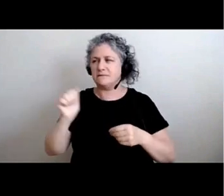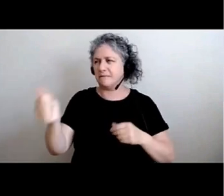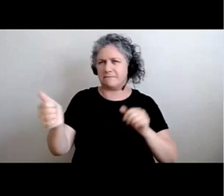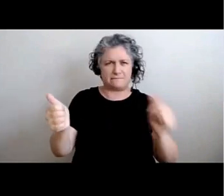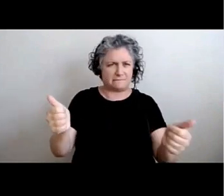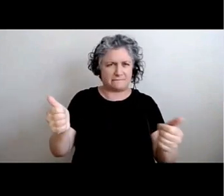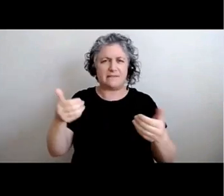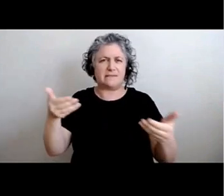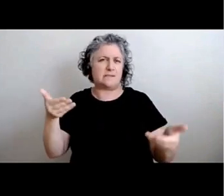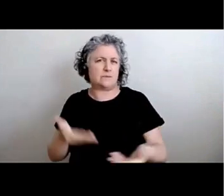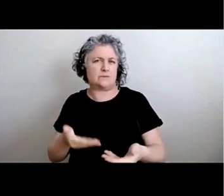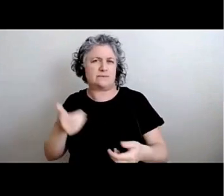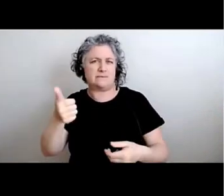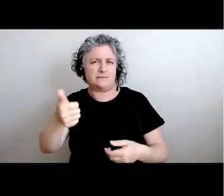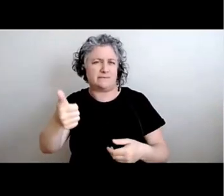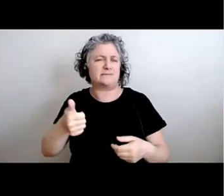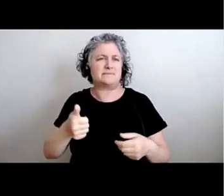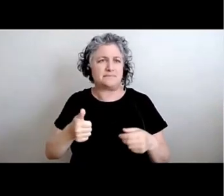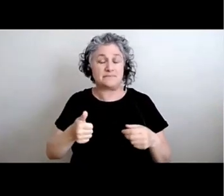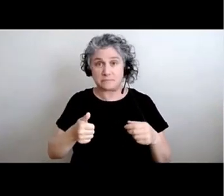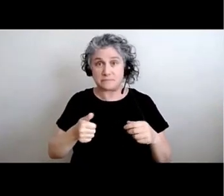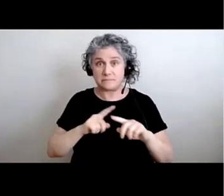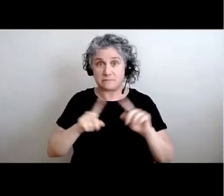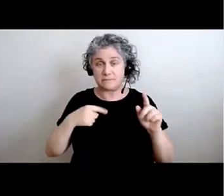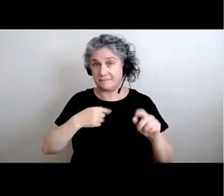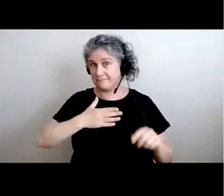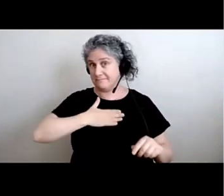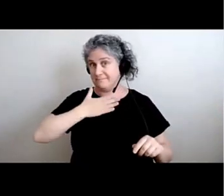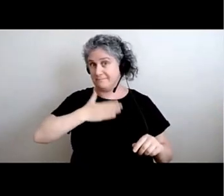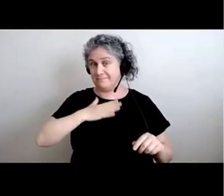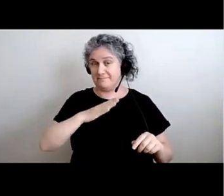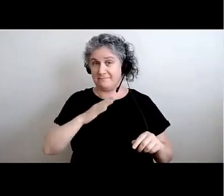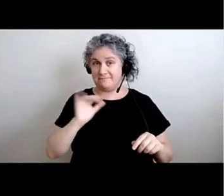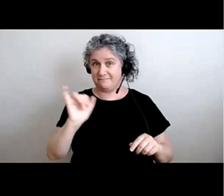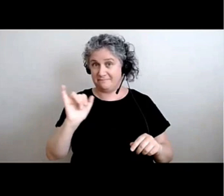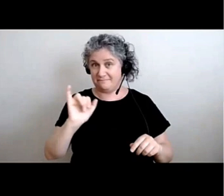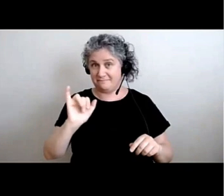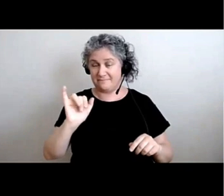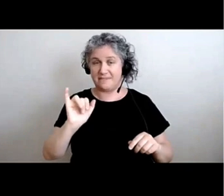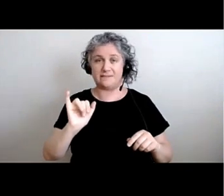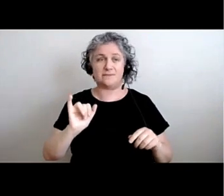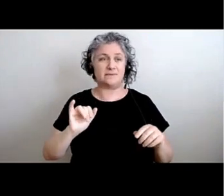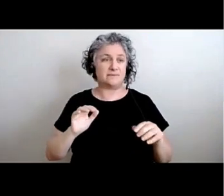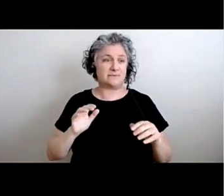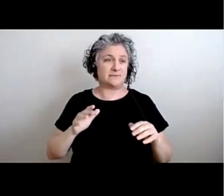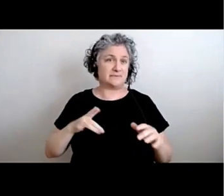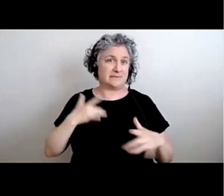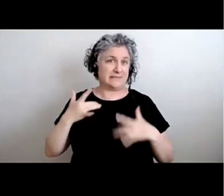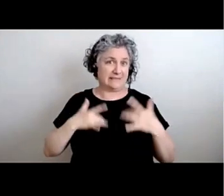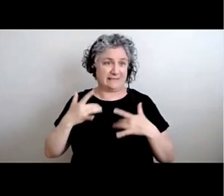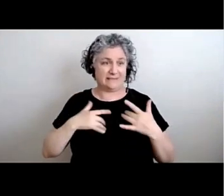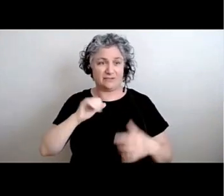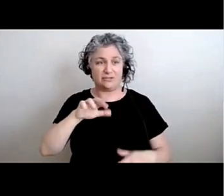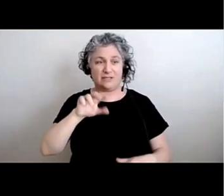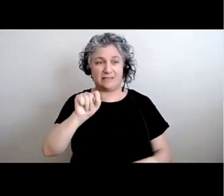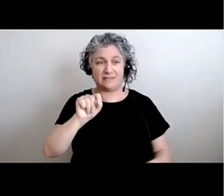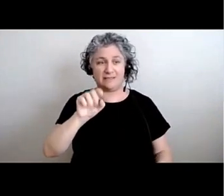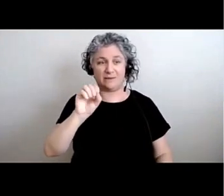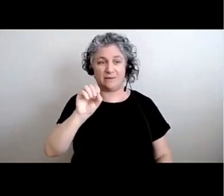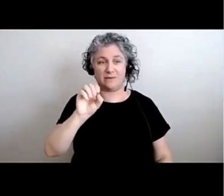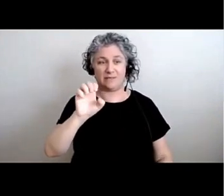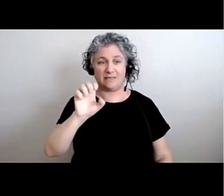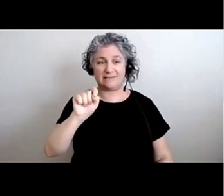telling you a bit more about themselves. But I'm really happy and excited to have Janet Oettgen here, who is a program coordinator